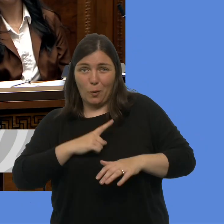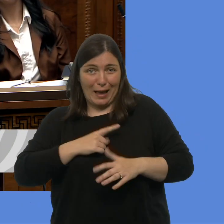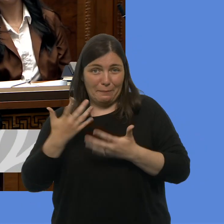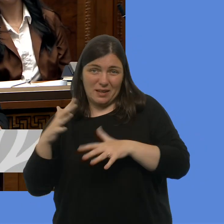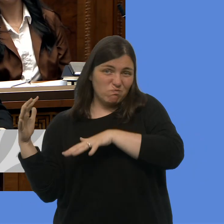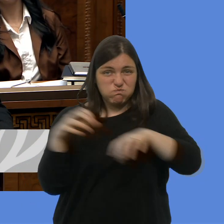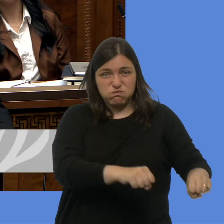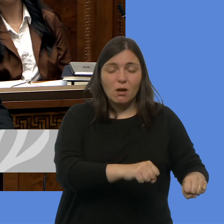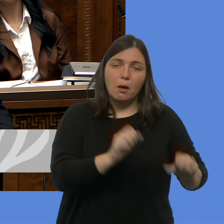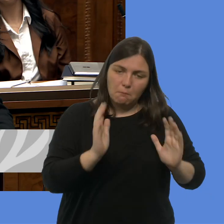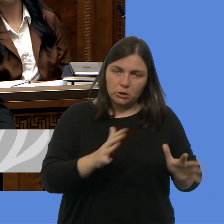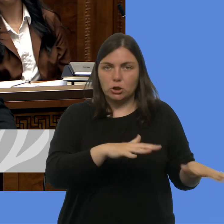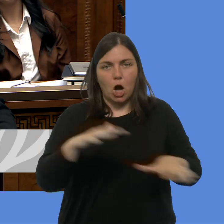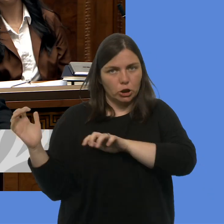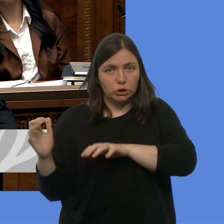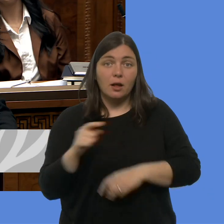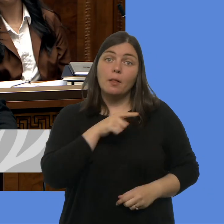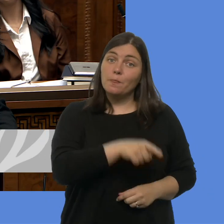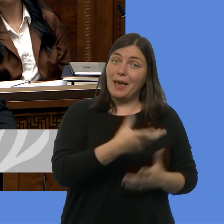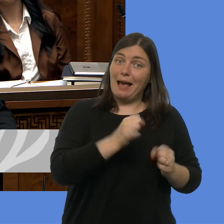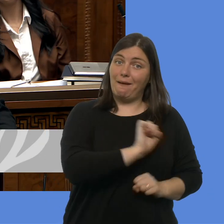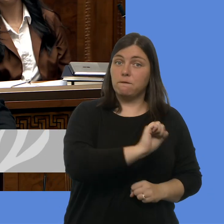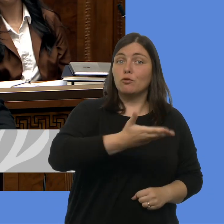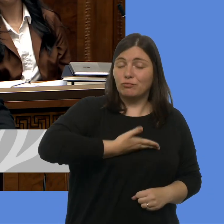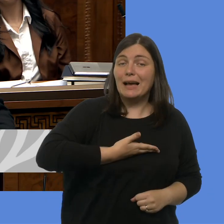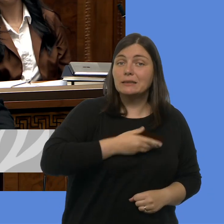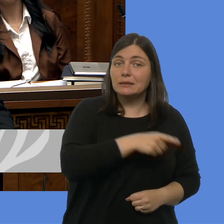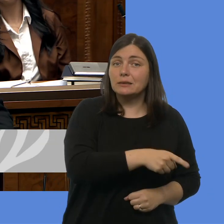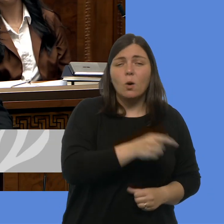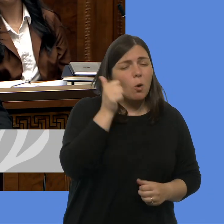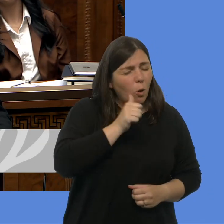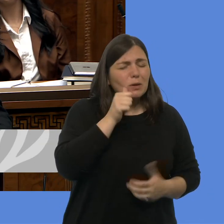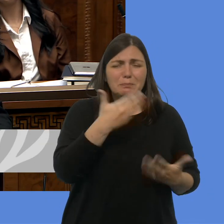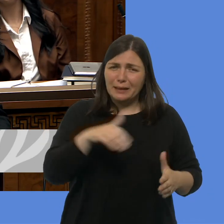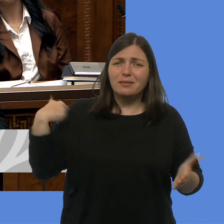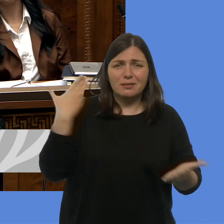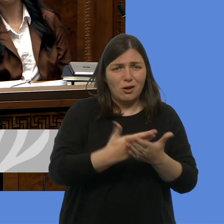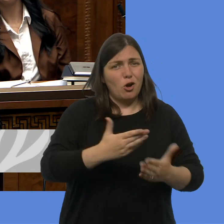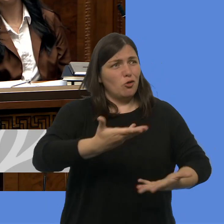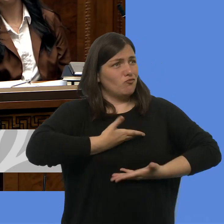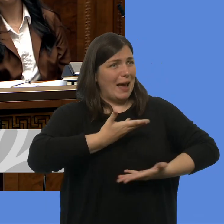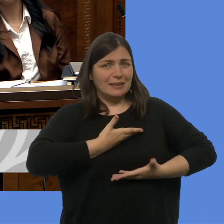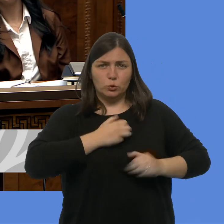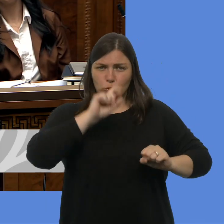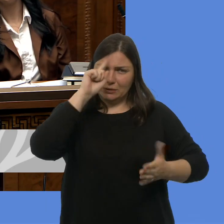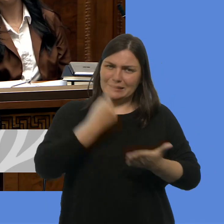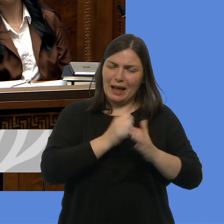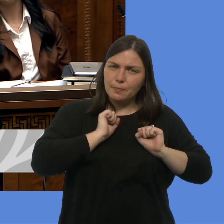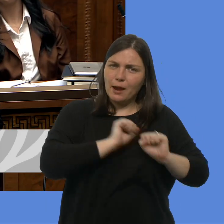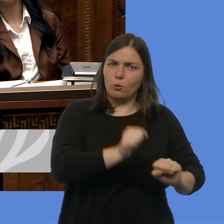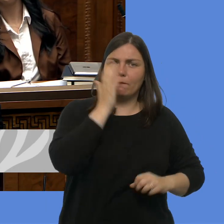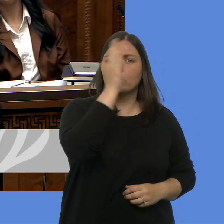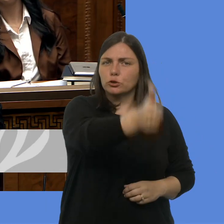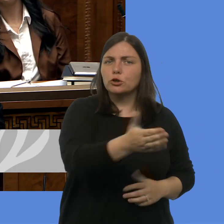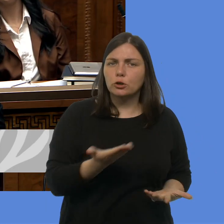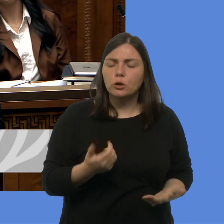apartheid. The Palestinian people have a right, always did have a right, and continue to have a right to determine their own future. So I sincerely hope